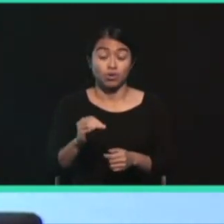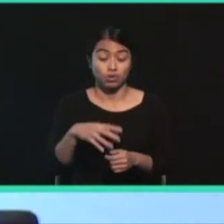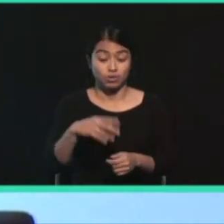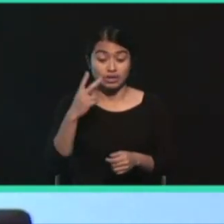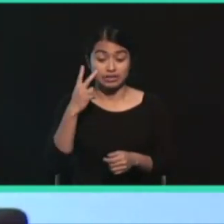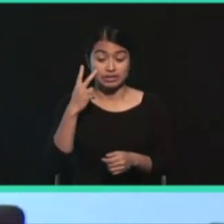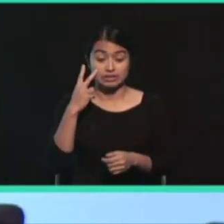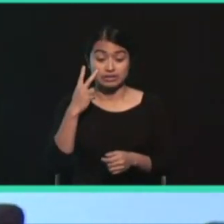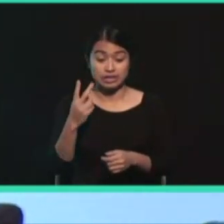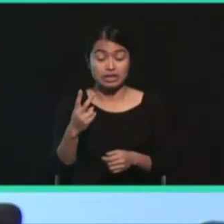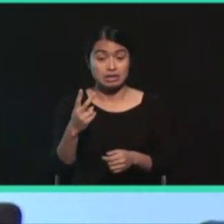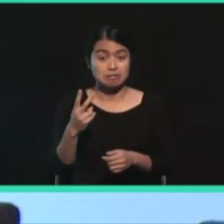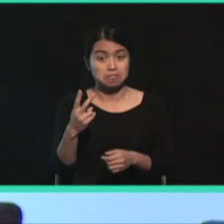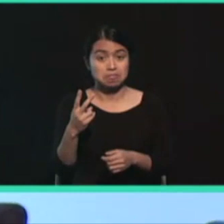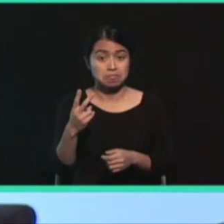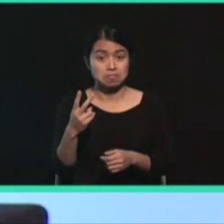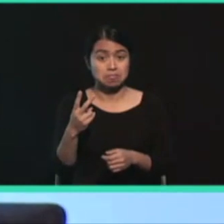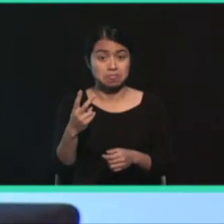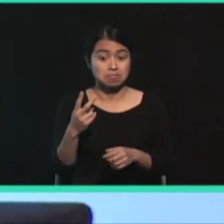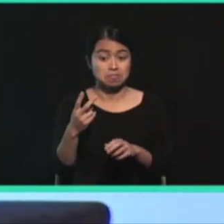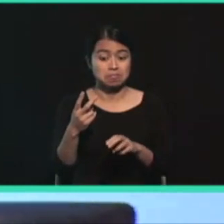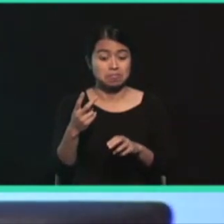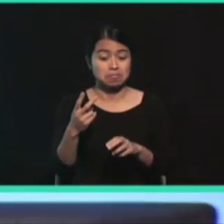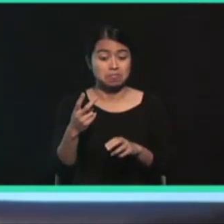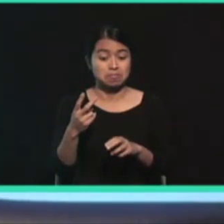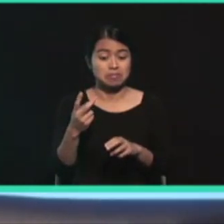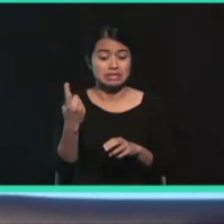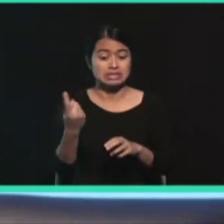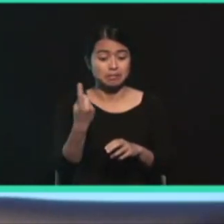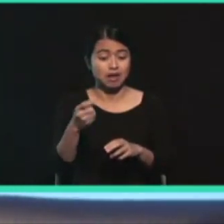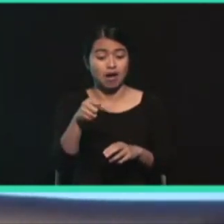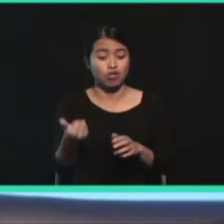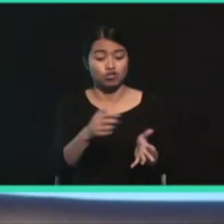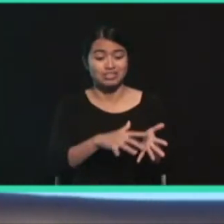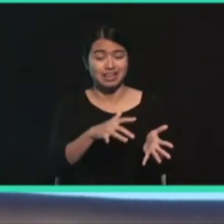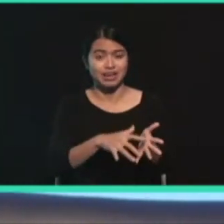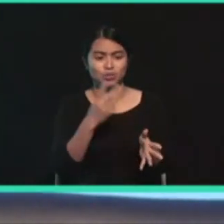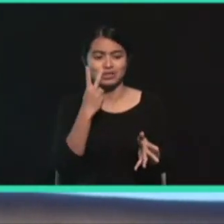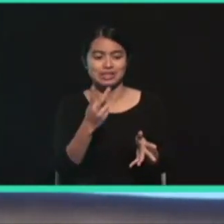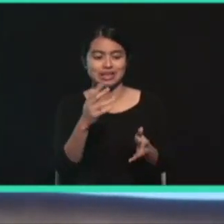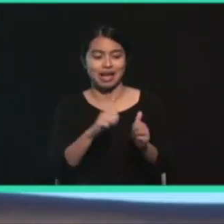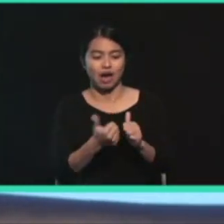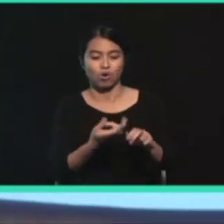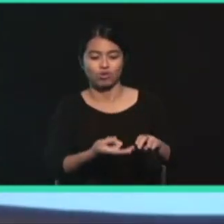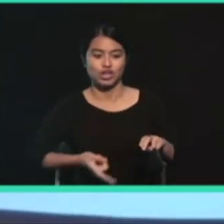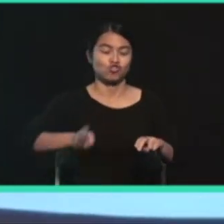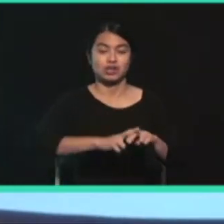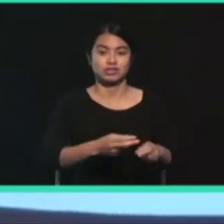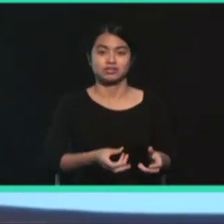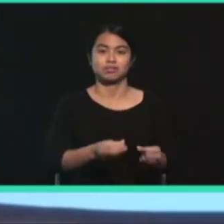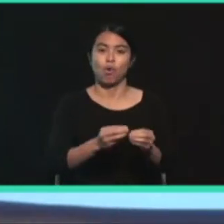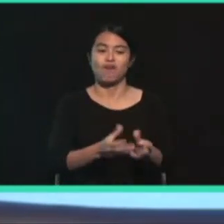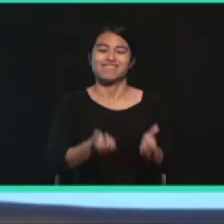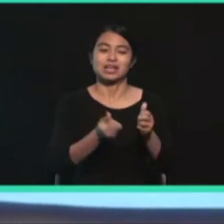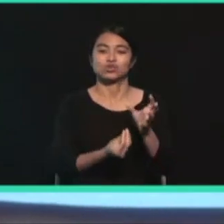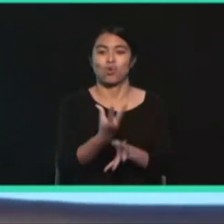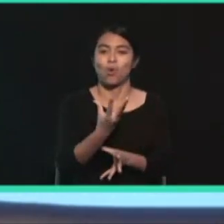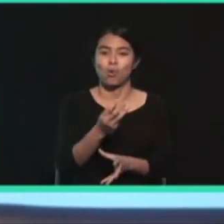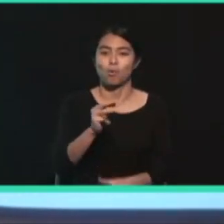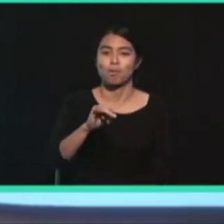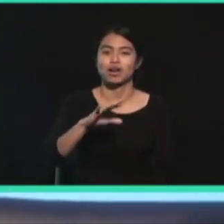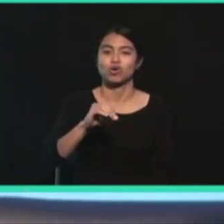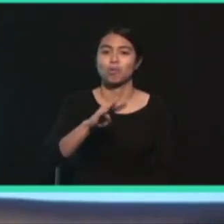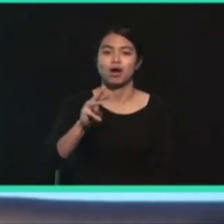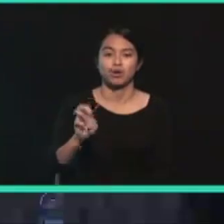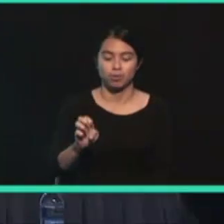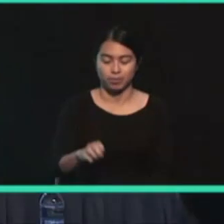see a quite increase in the recovery. And then they looked, what happens if I give a probiotic? And all of a